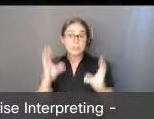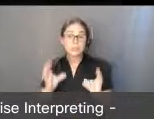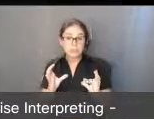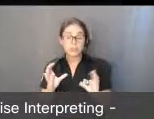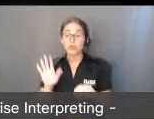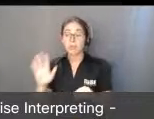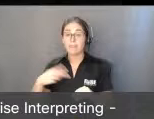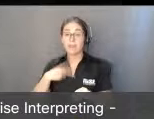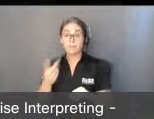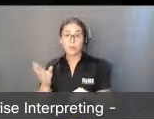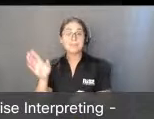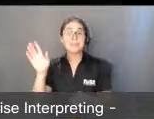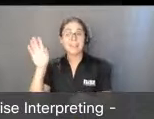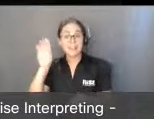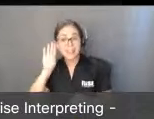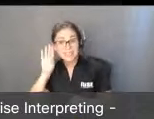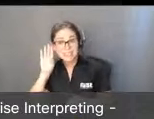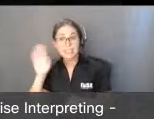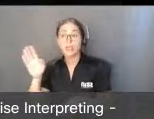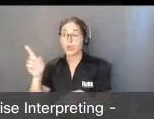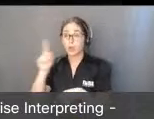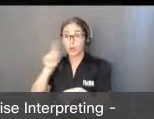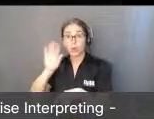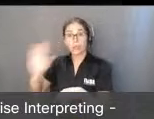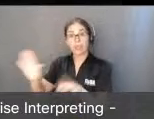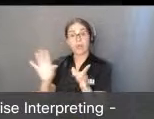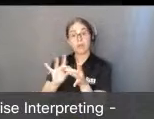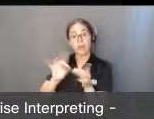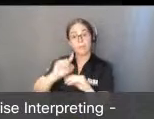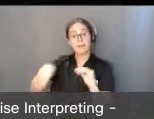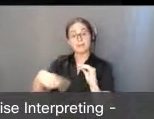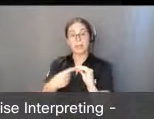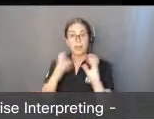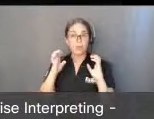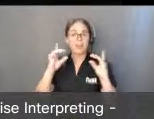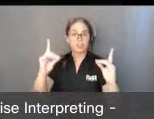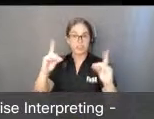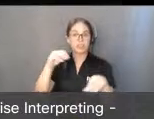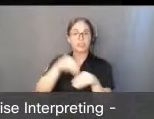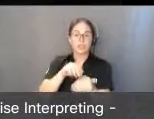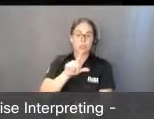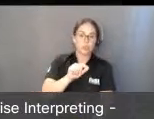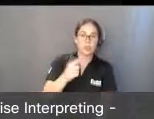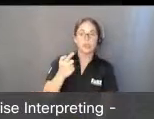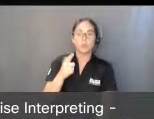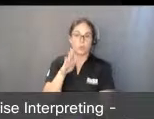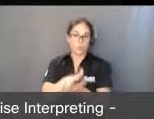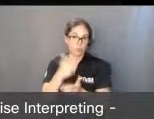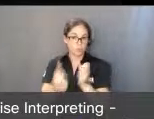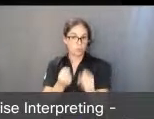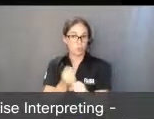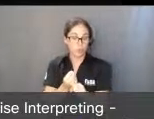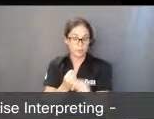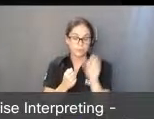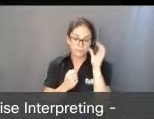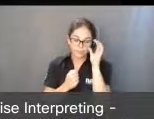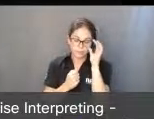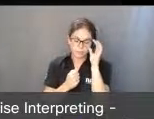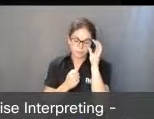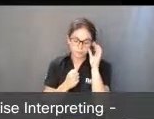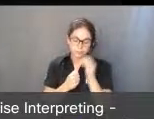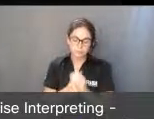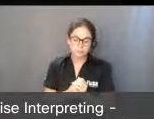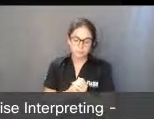direct decisions the district is making regarding education in the 2020-2021 school year? To what extent